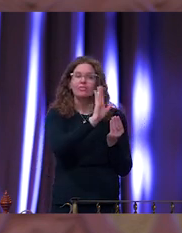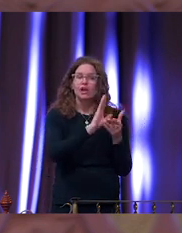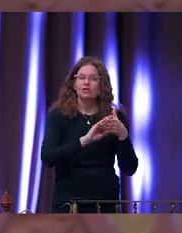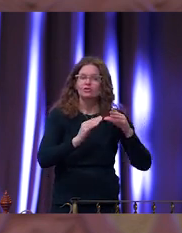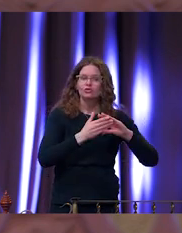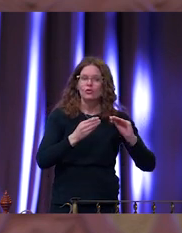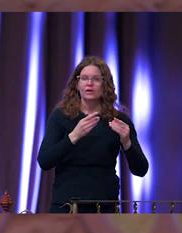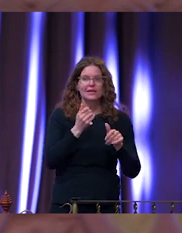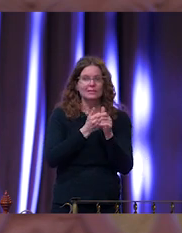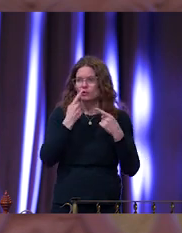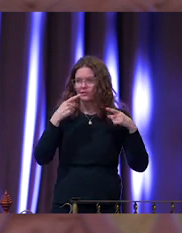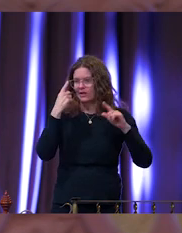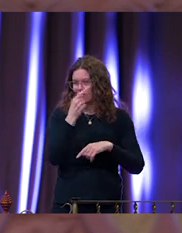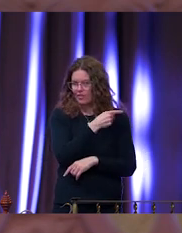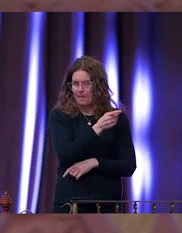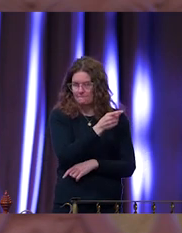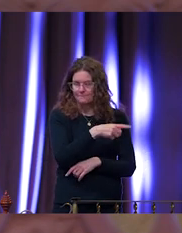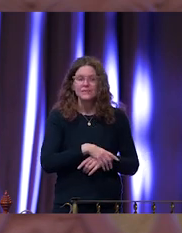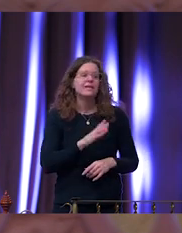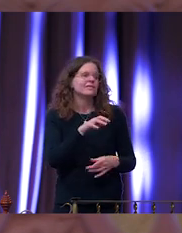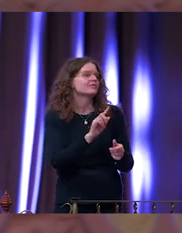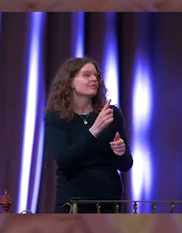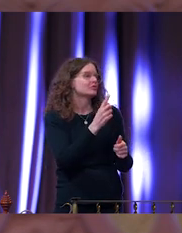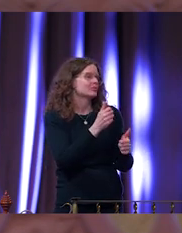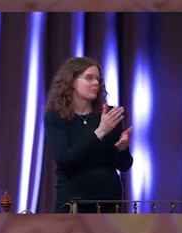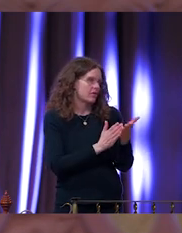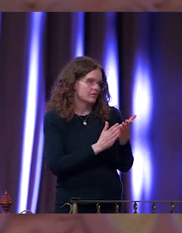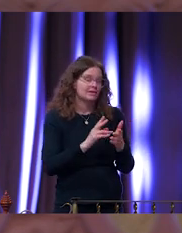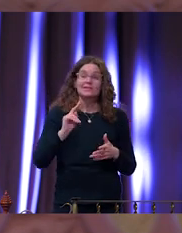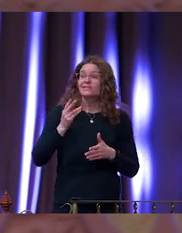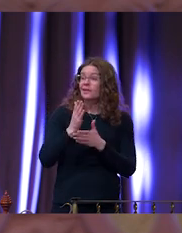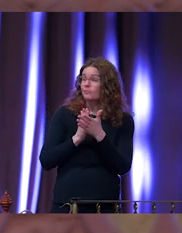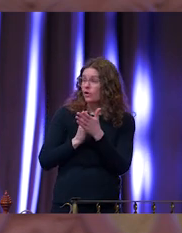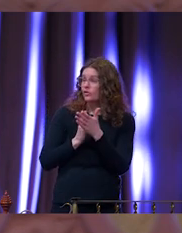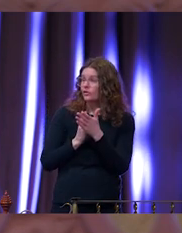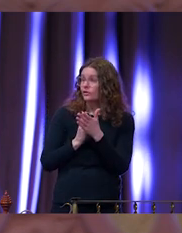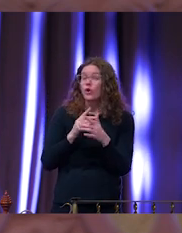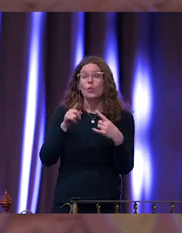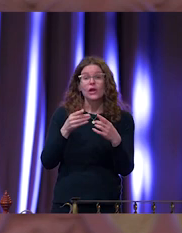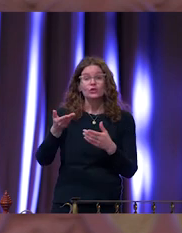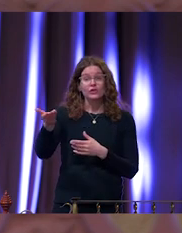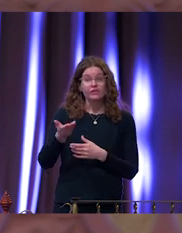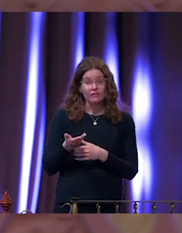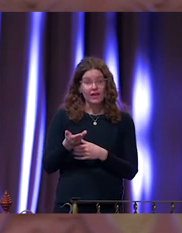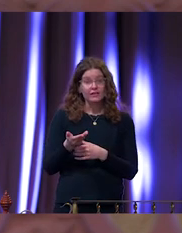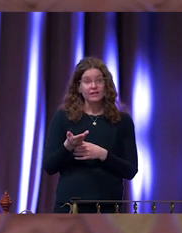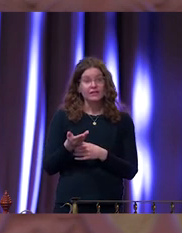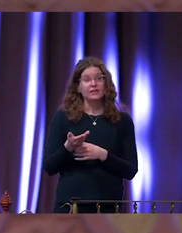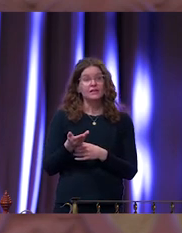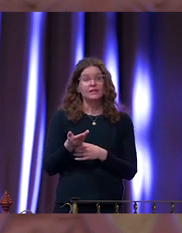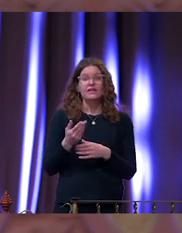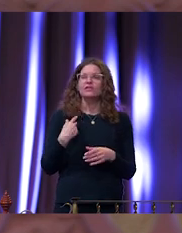authentic to them. So that's first part. The second part is once you're invited, then there is a much more, there's a kind of